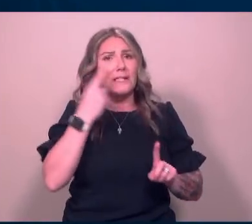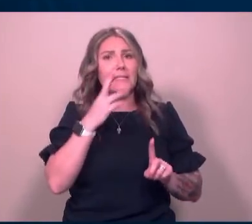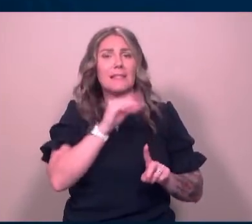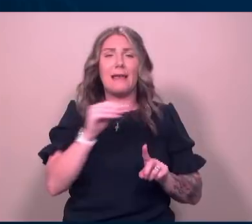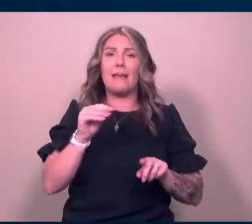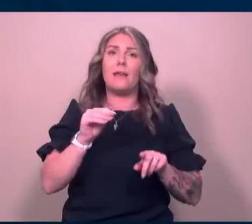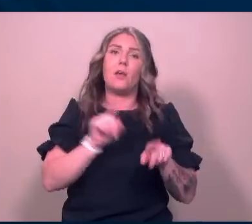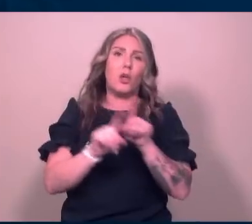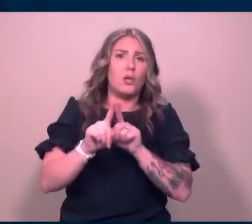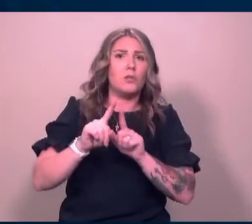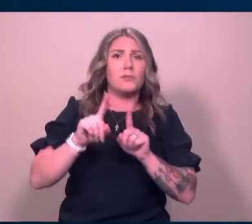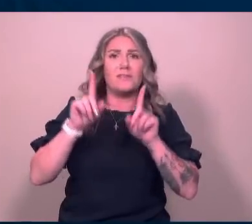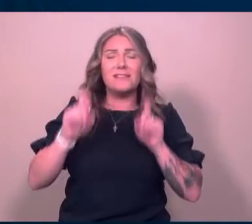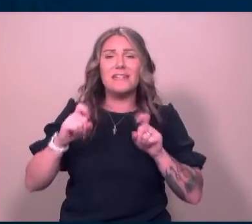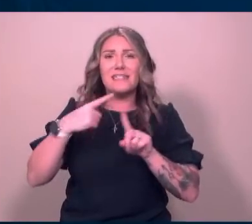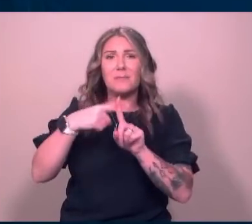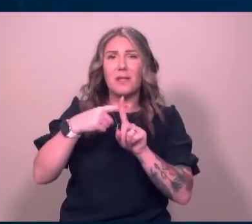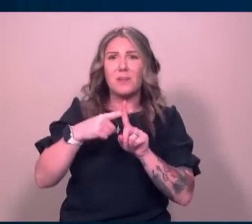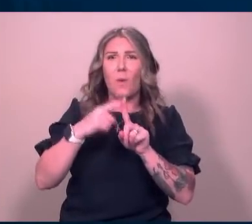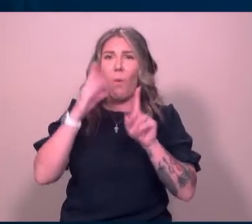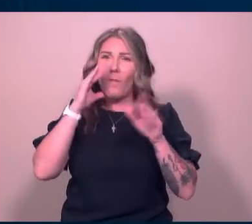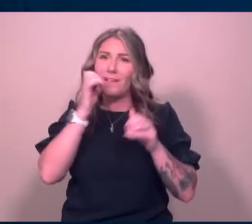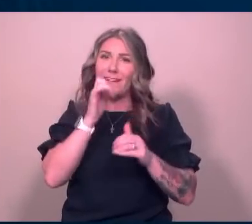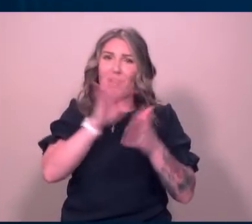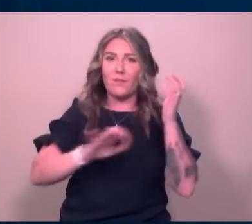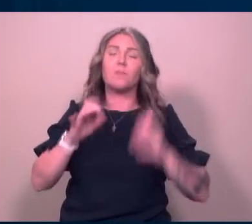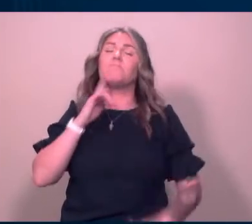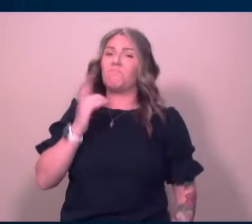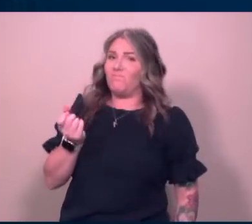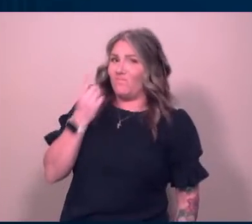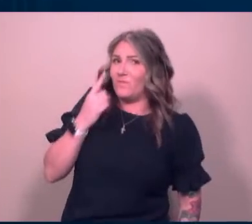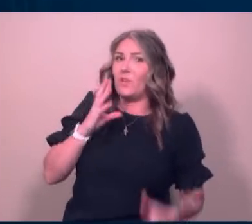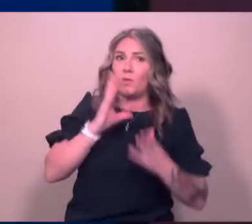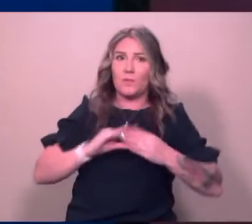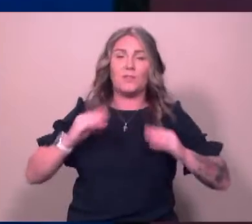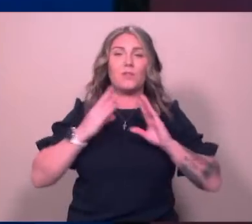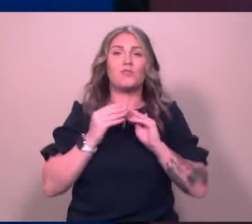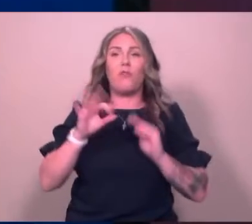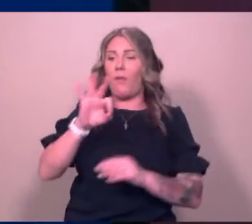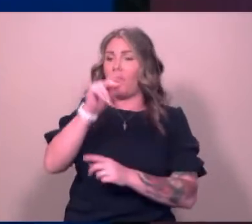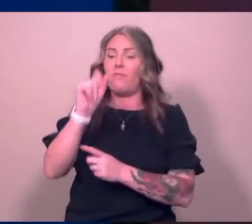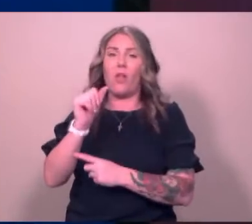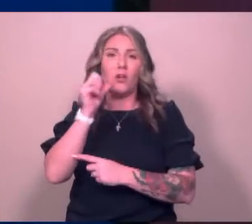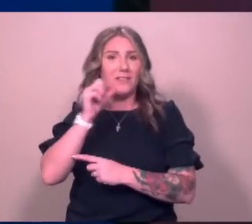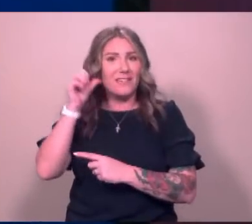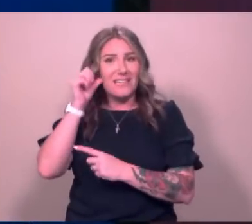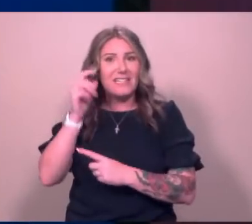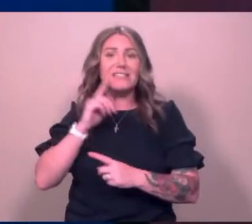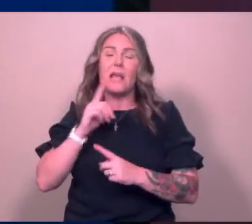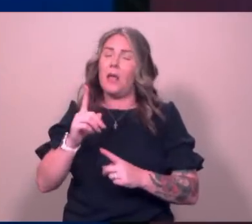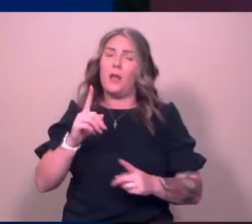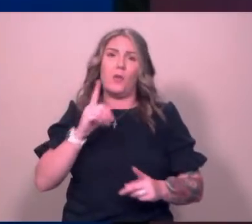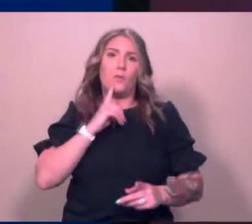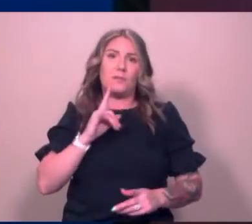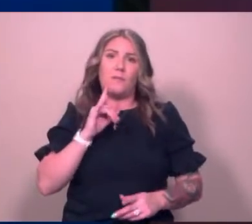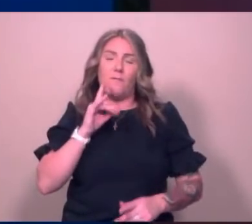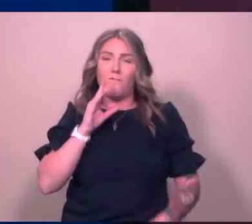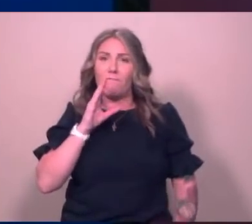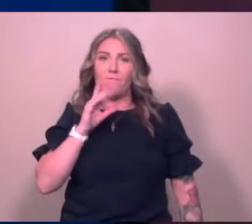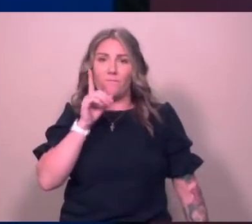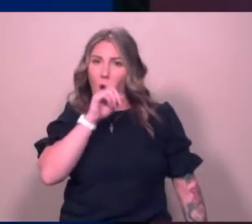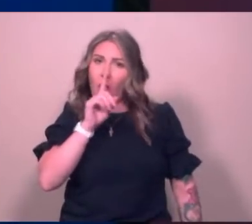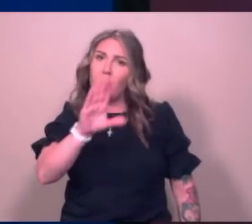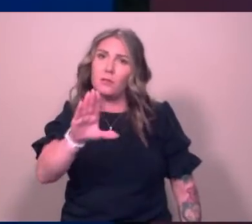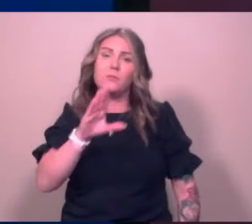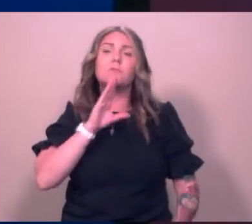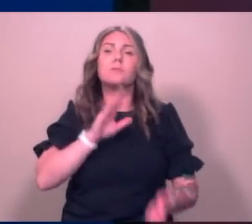testing positive. Hopefully that wasn't too confusing. Nope, we got it. There was a story that came out of Florida yesterday that was so darn misleading. So let's tackle that. Dr. Jennifer Wass,